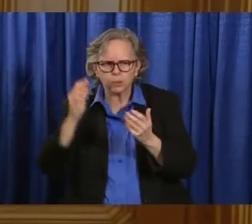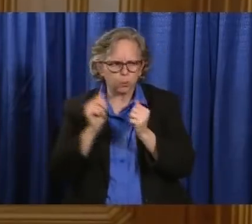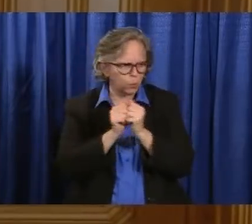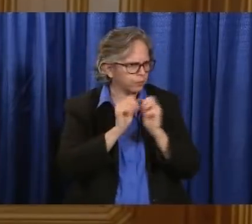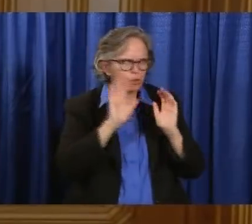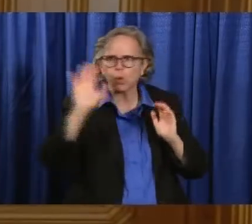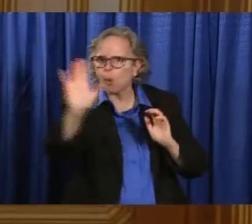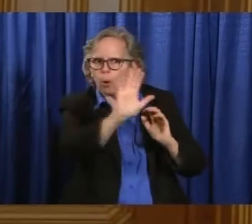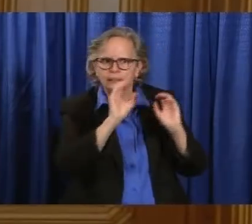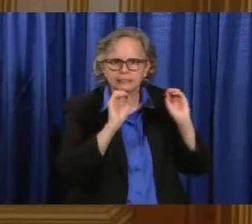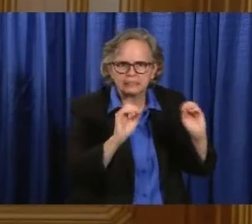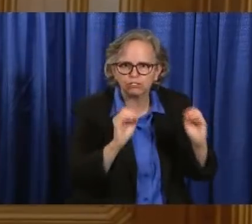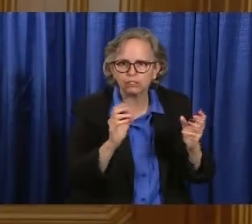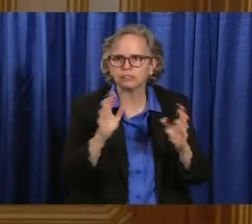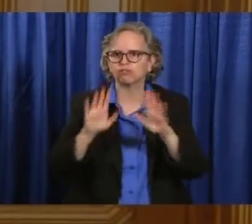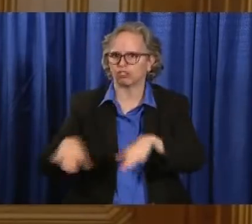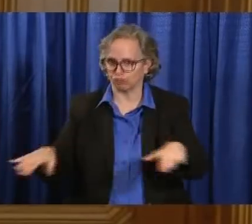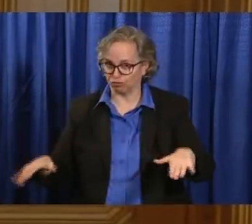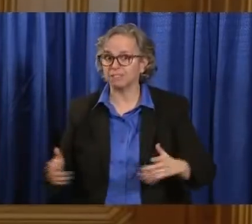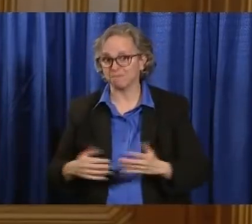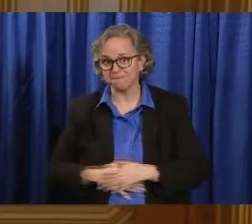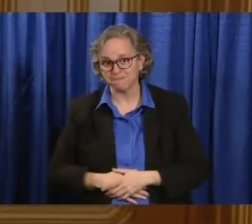best practices.